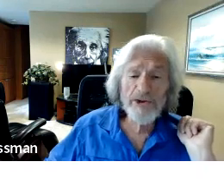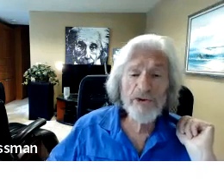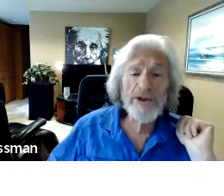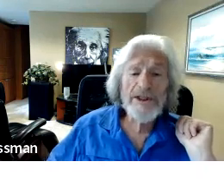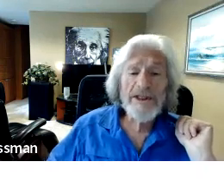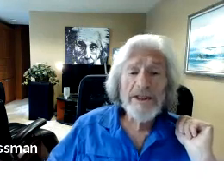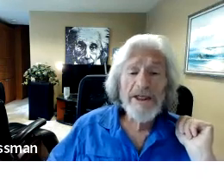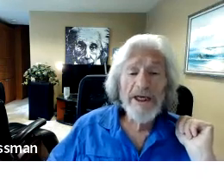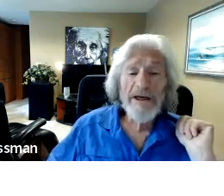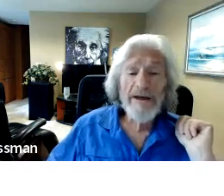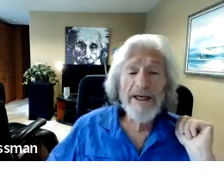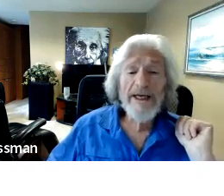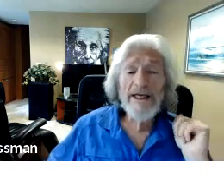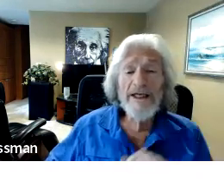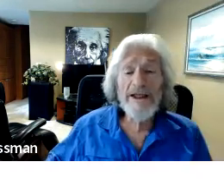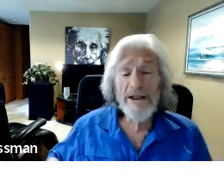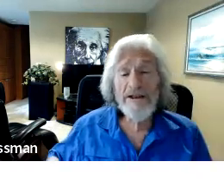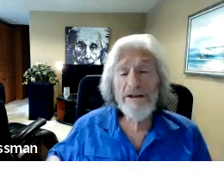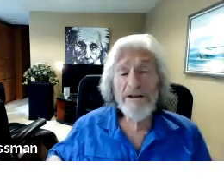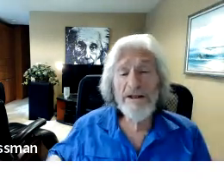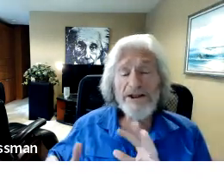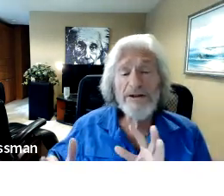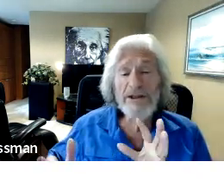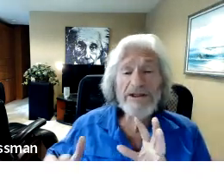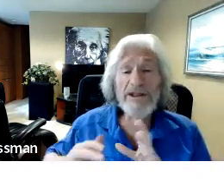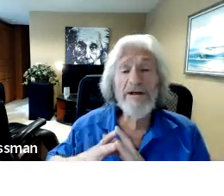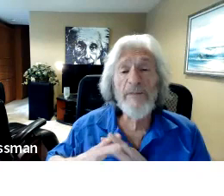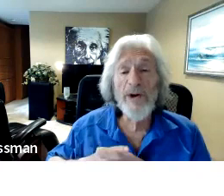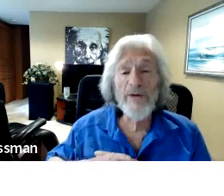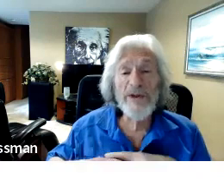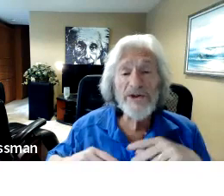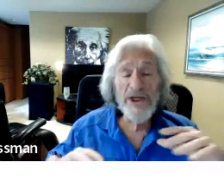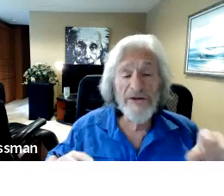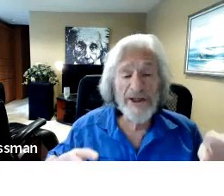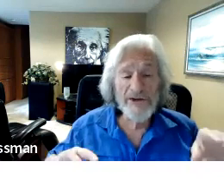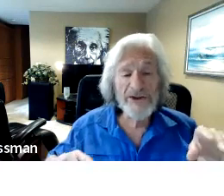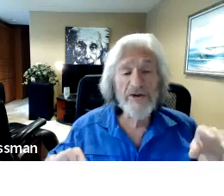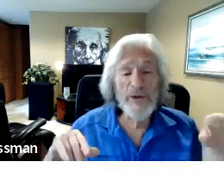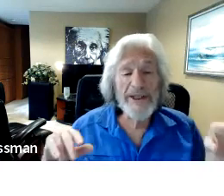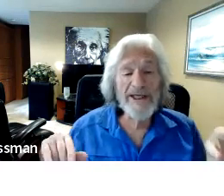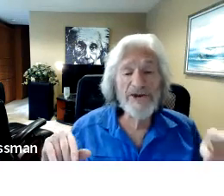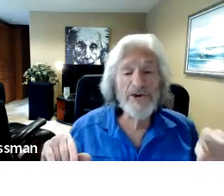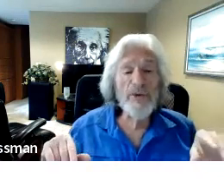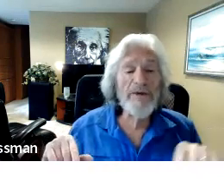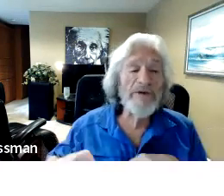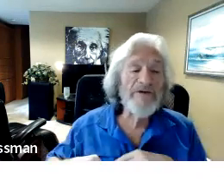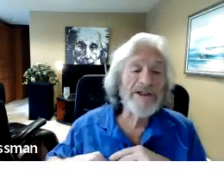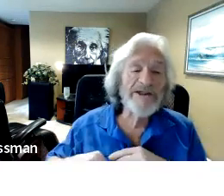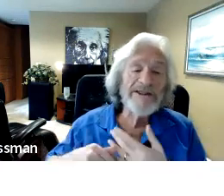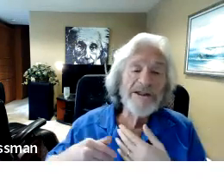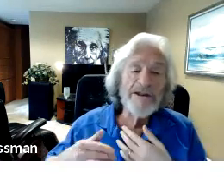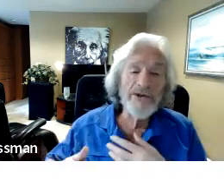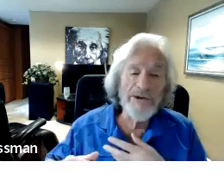going to do in the last part, when there's nothing else that we can do, when